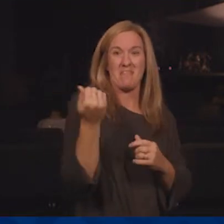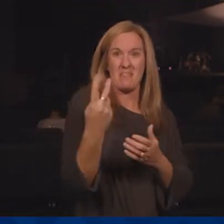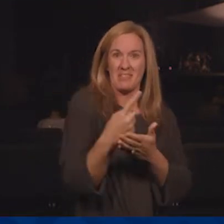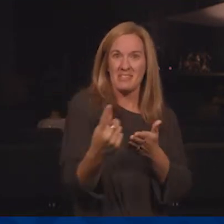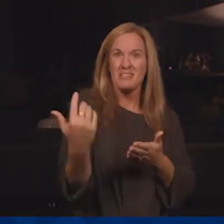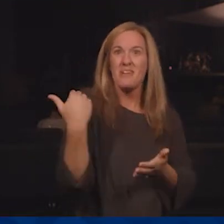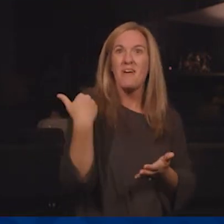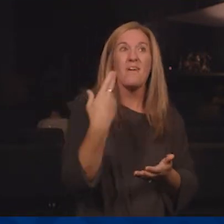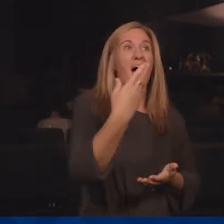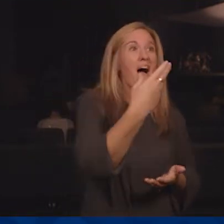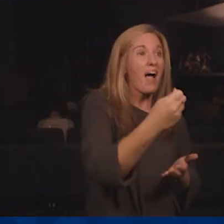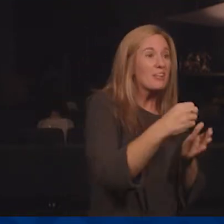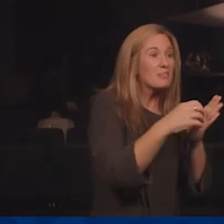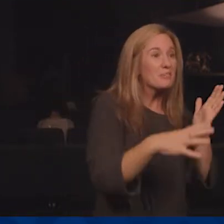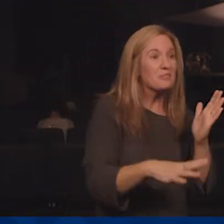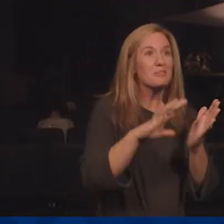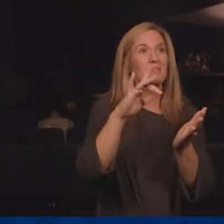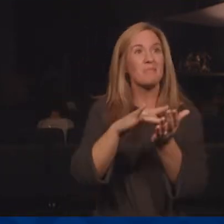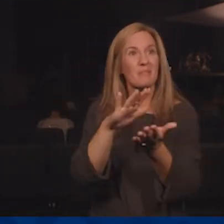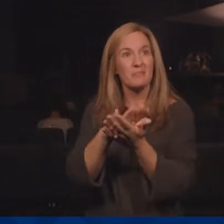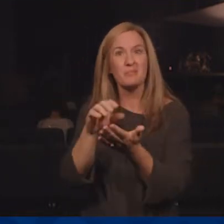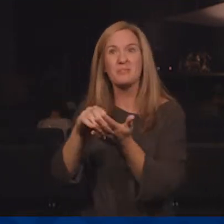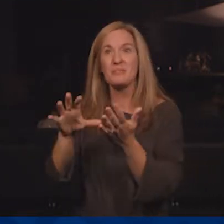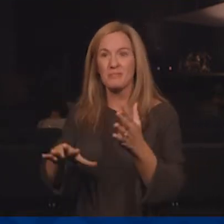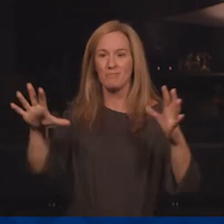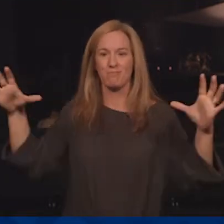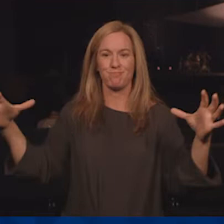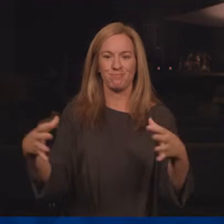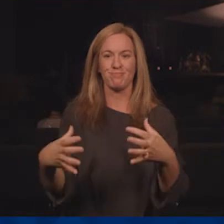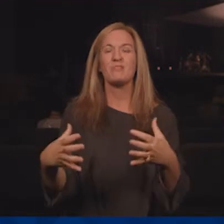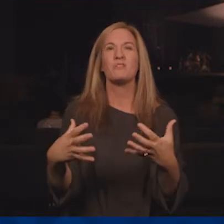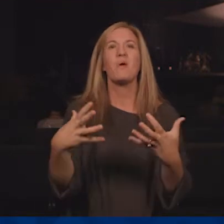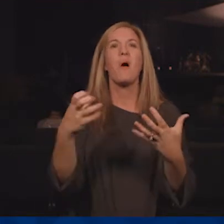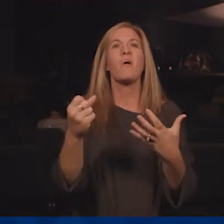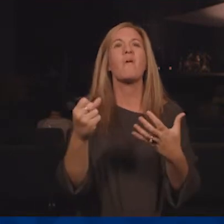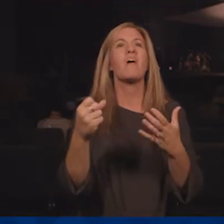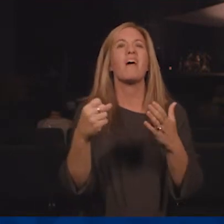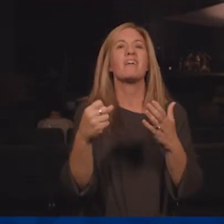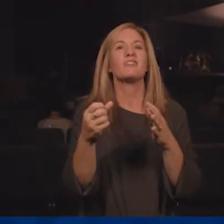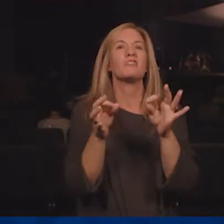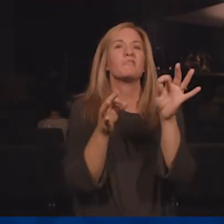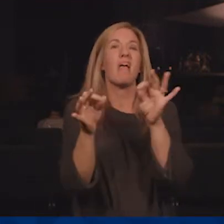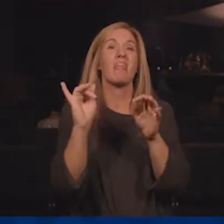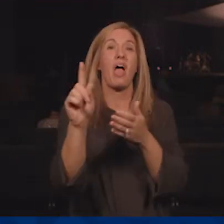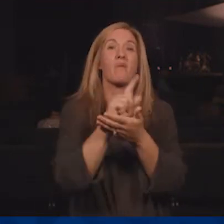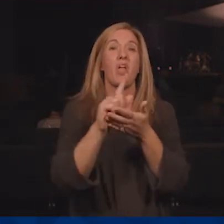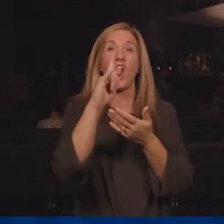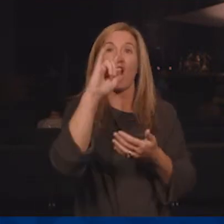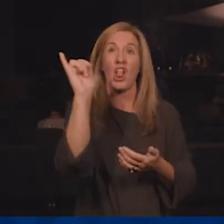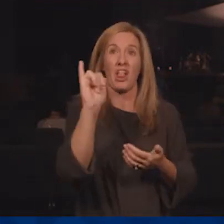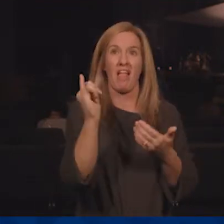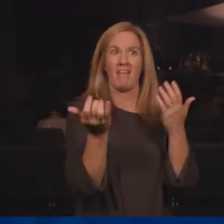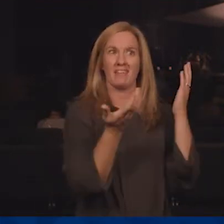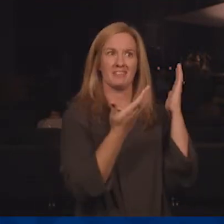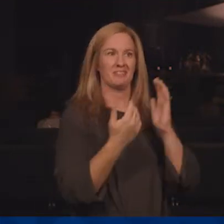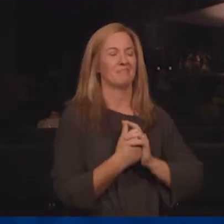and our middle schoolers. And I want to give you a little window into what that week was like. So take a look with me.